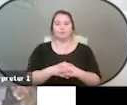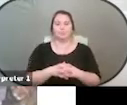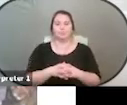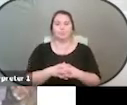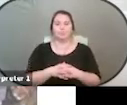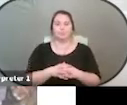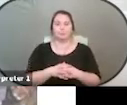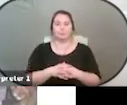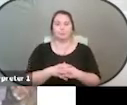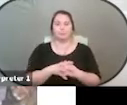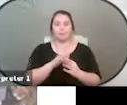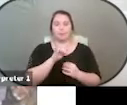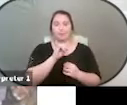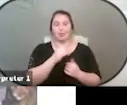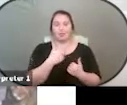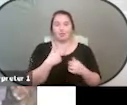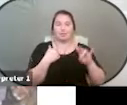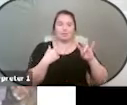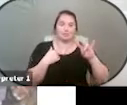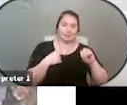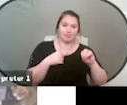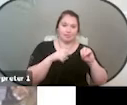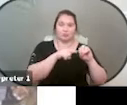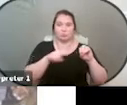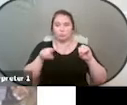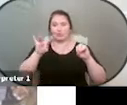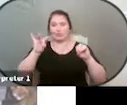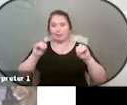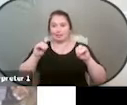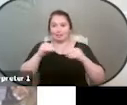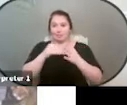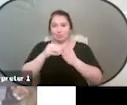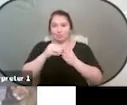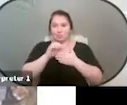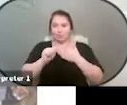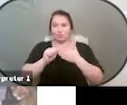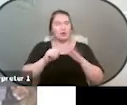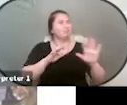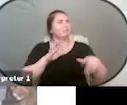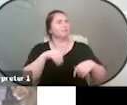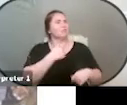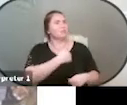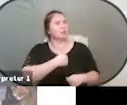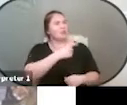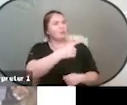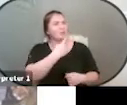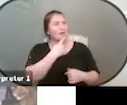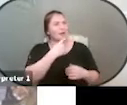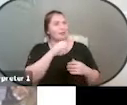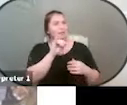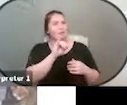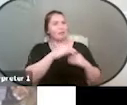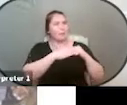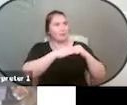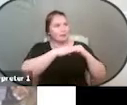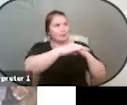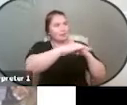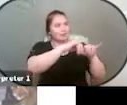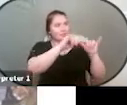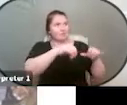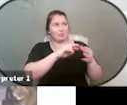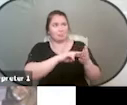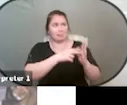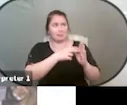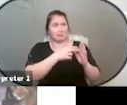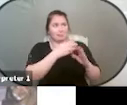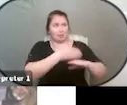And that has a $70 to $80 million cost. So I'm sorry. So when you say maintain the facility, you mean like don't improve it,